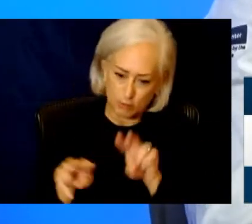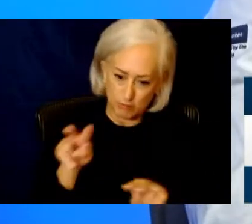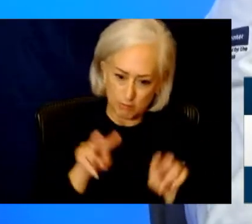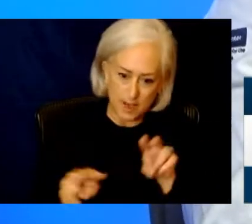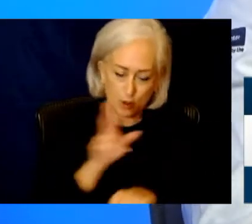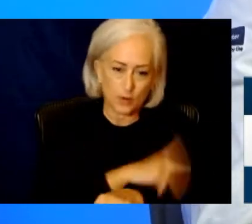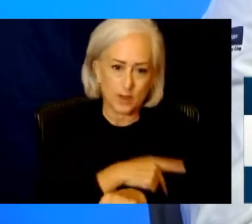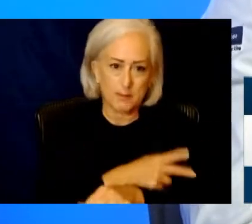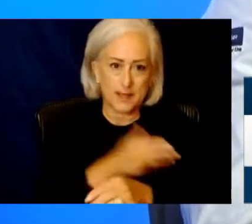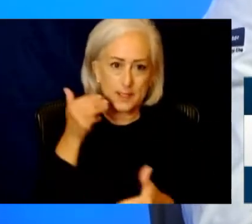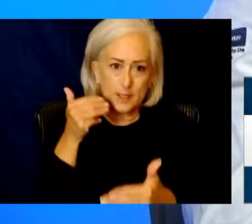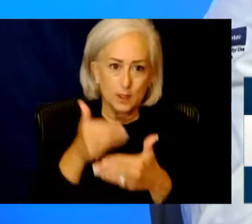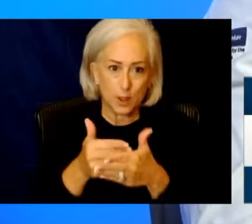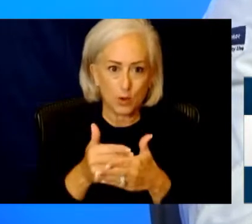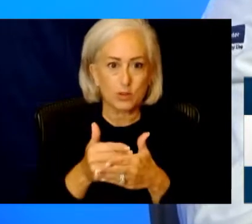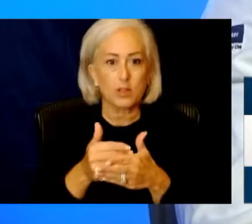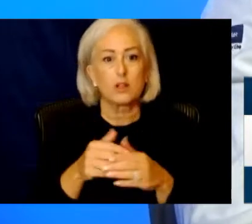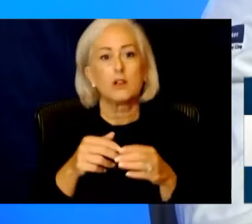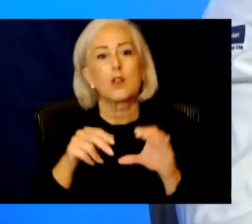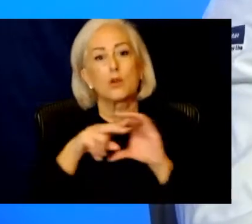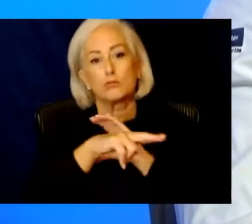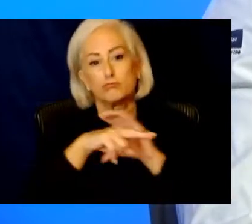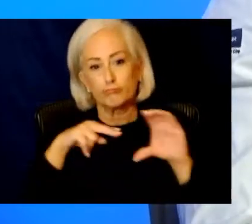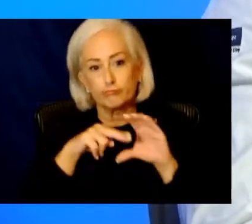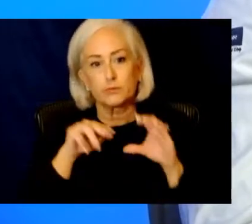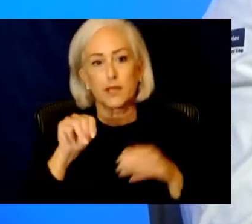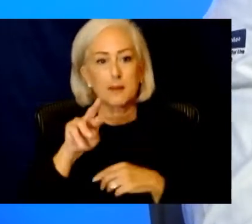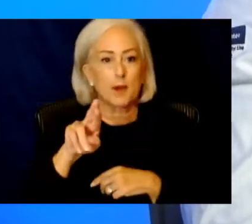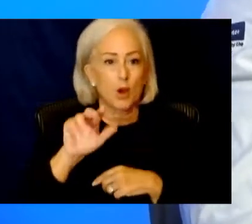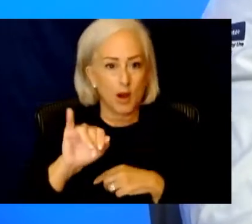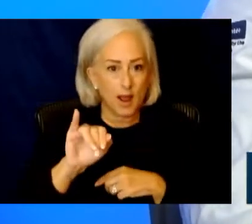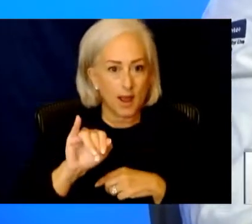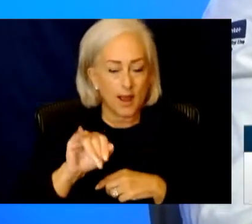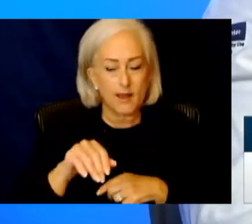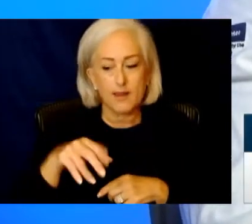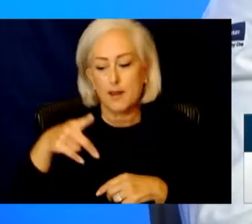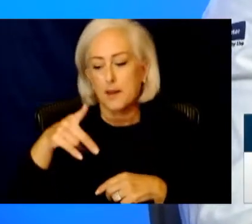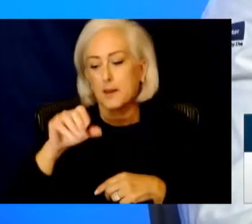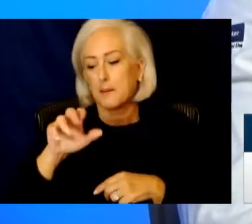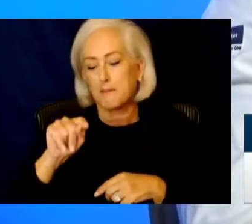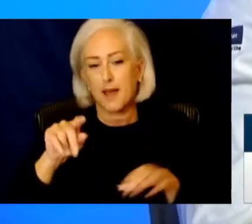with MRIs, PET scans,